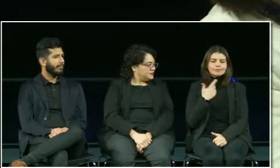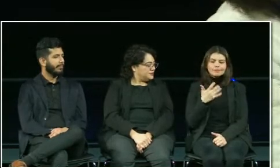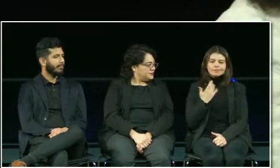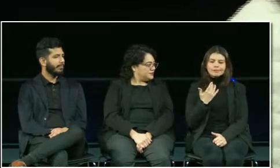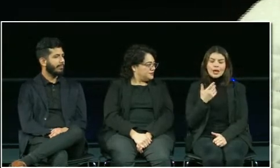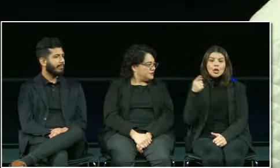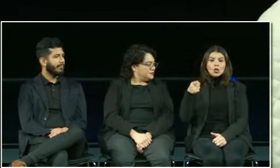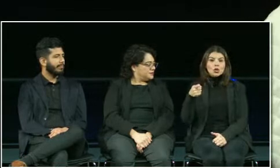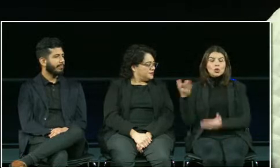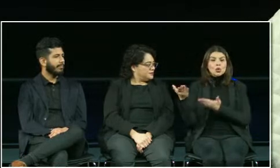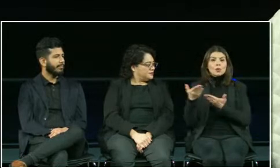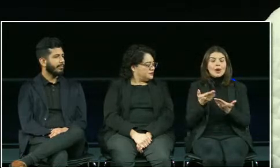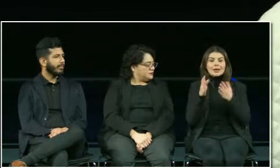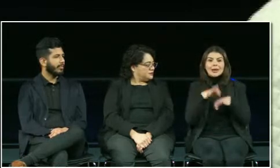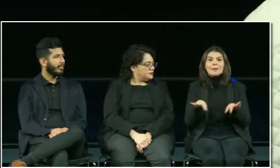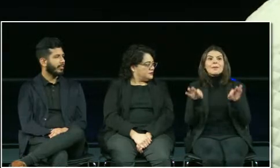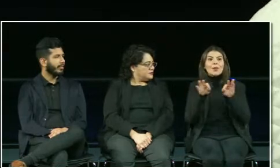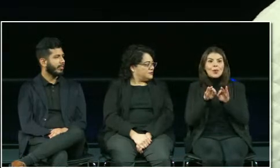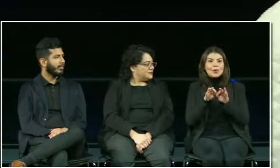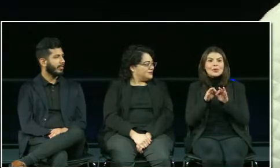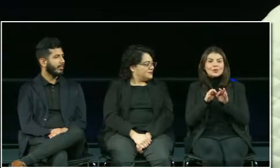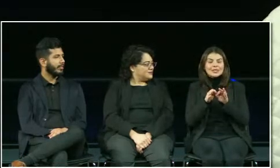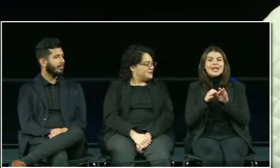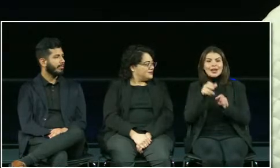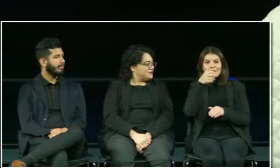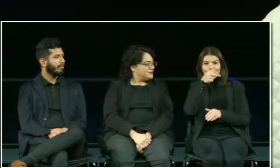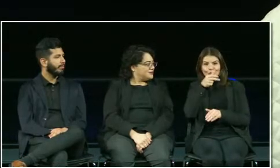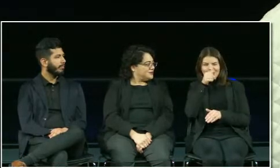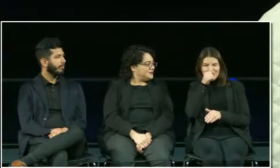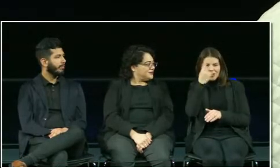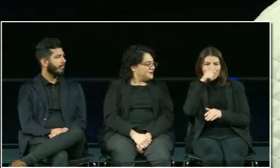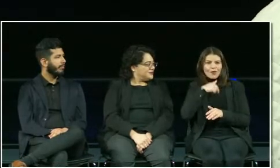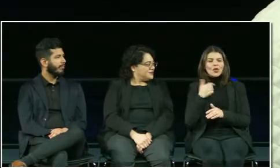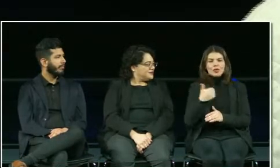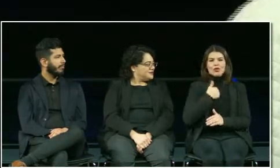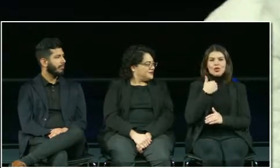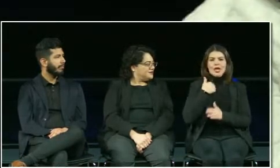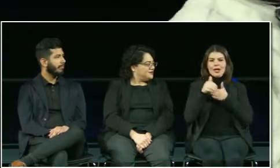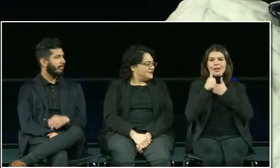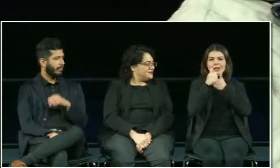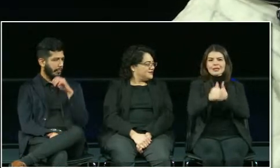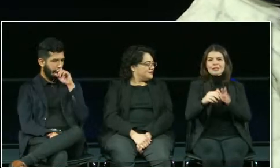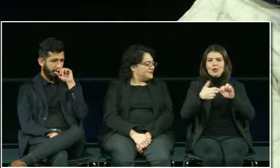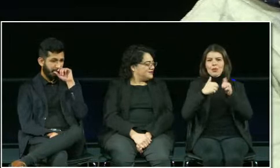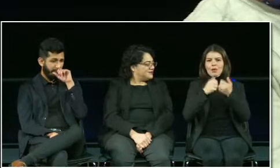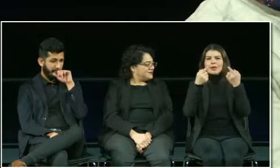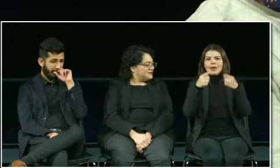you brought poignant humor to your young lead's dilemma. So.